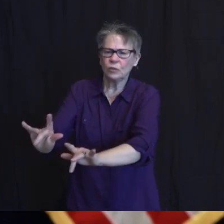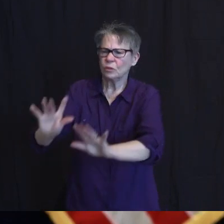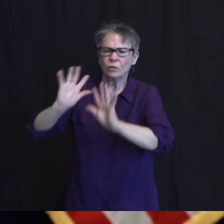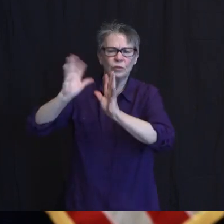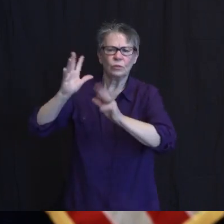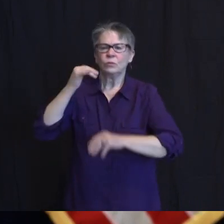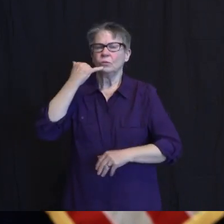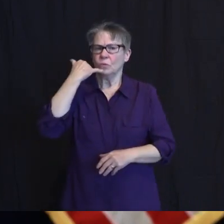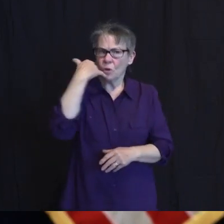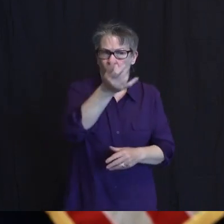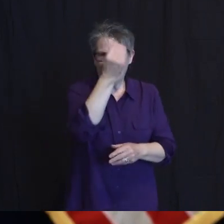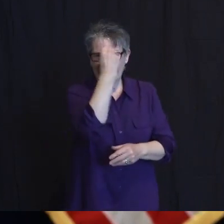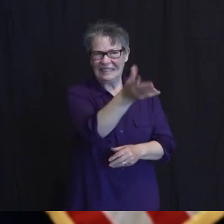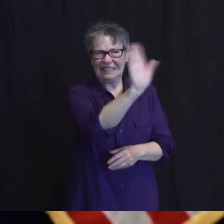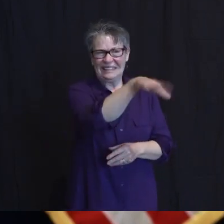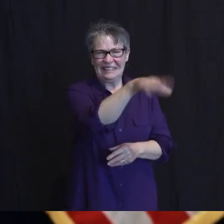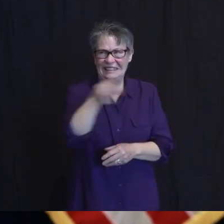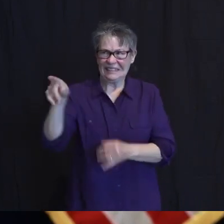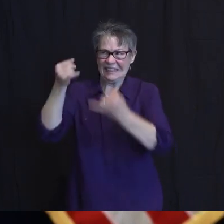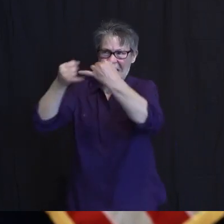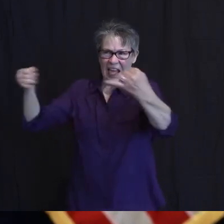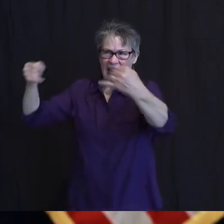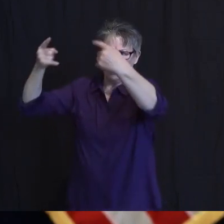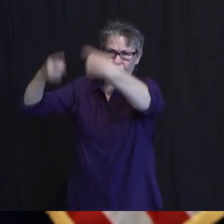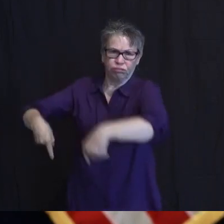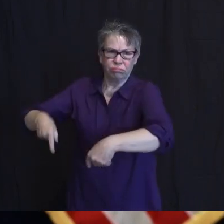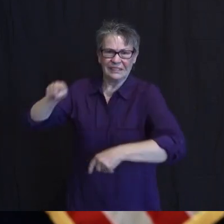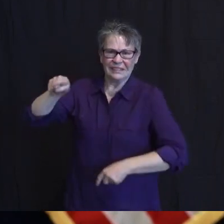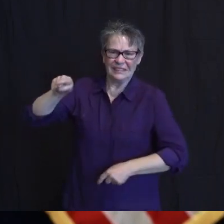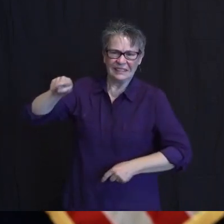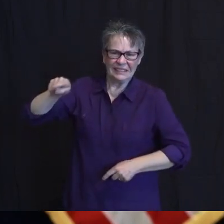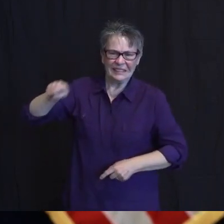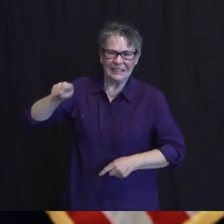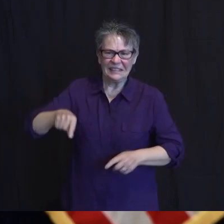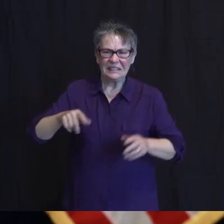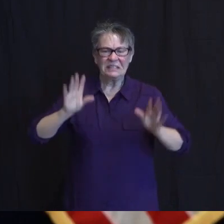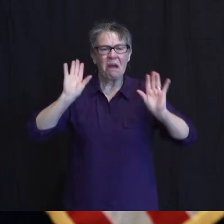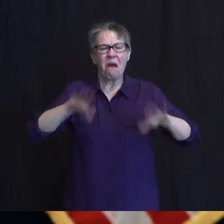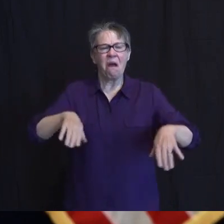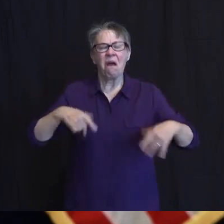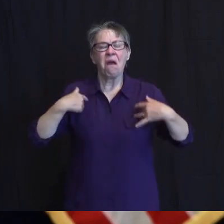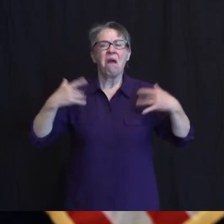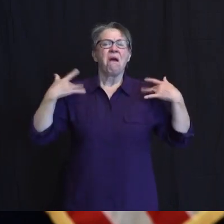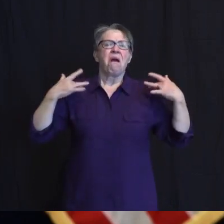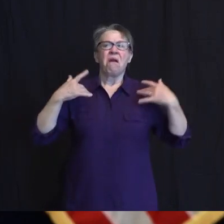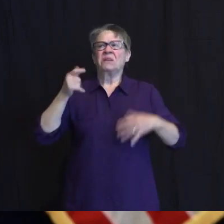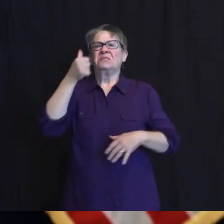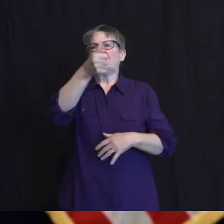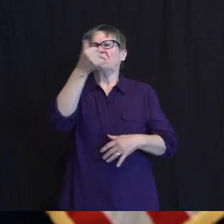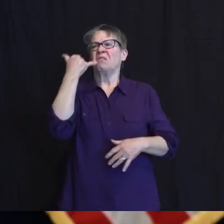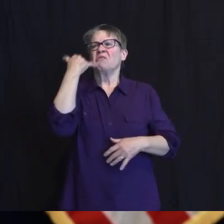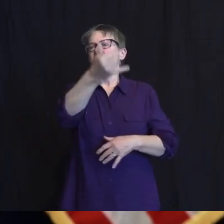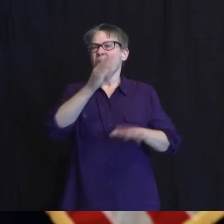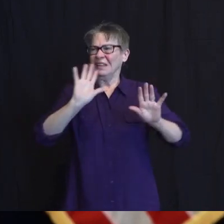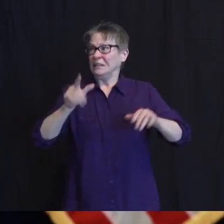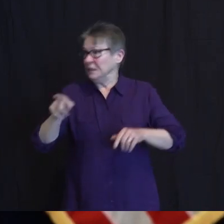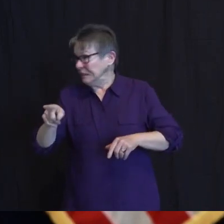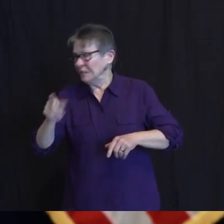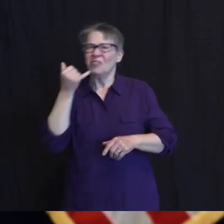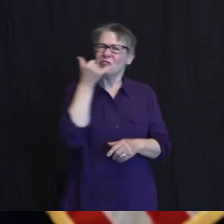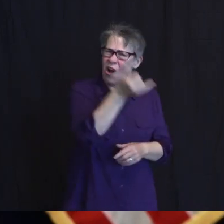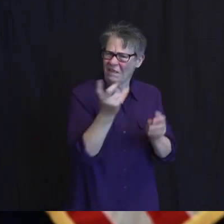yourselves. And we don't want you out right now, period, even if it were sunny and 75 degrees, but certainly don't go out unless you absolutely have